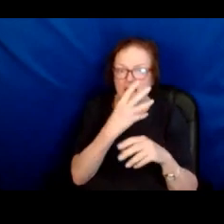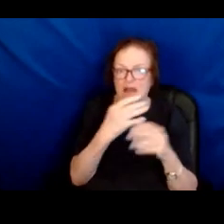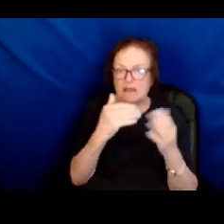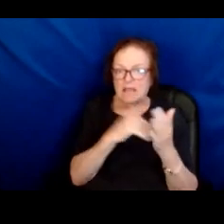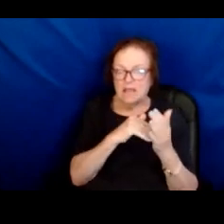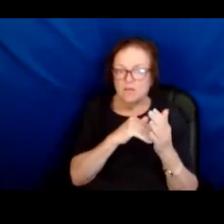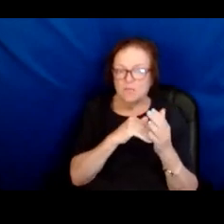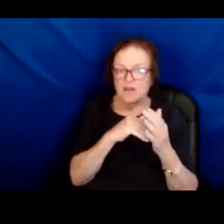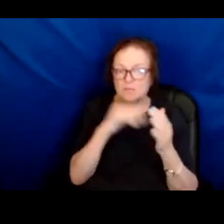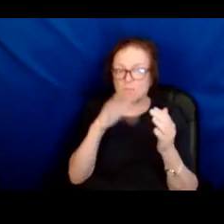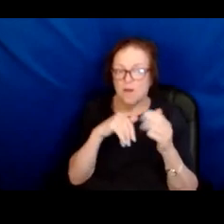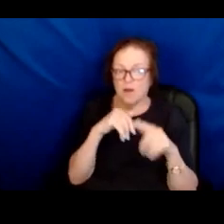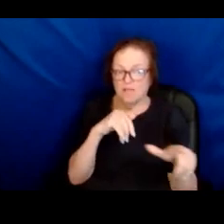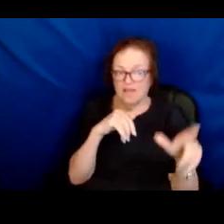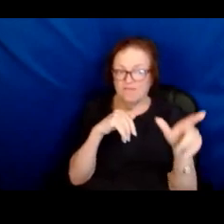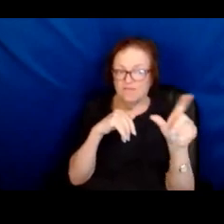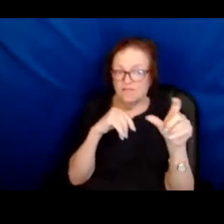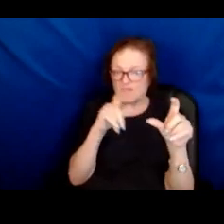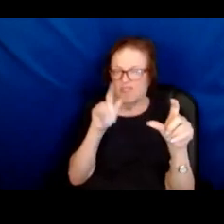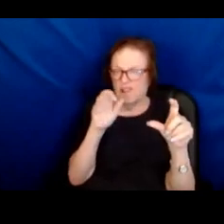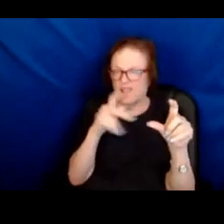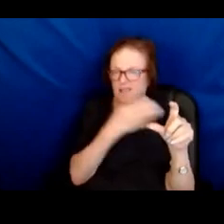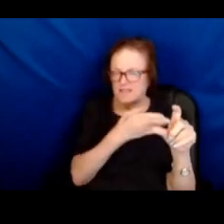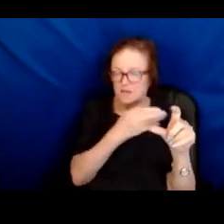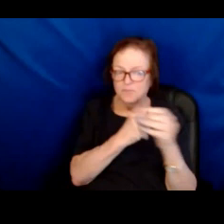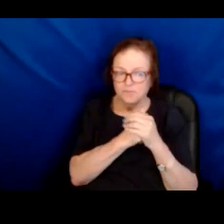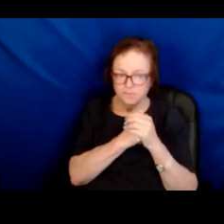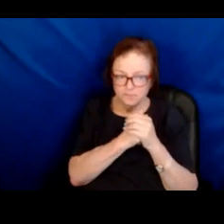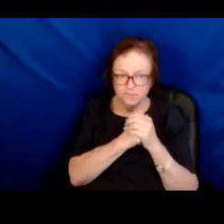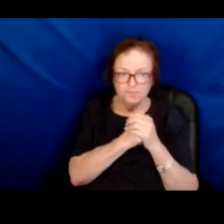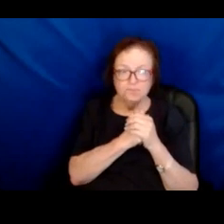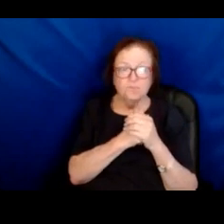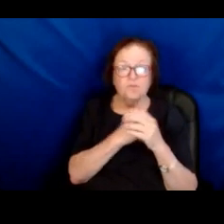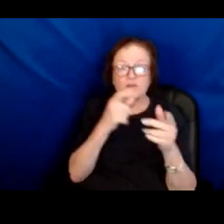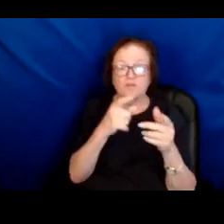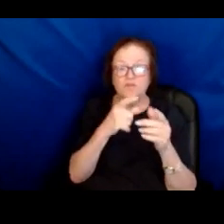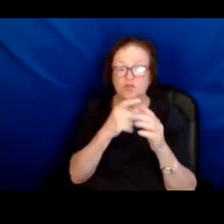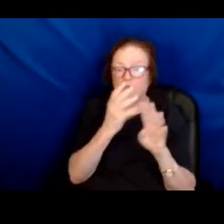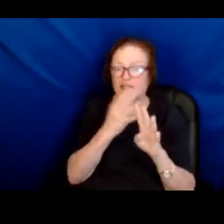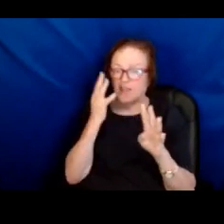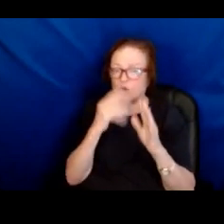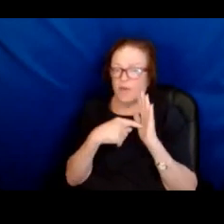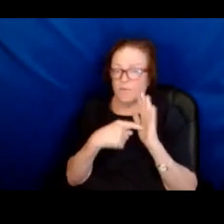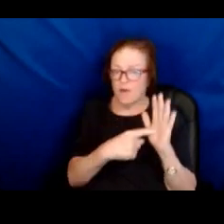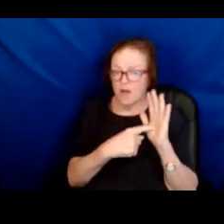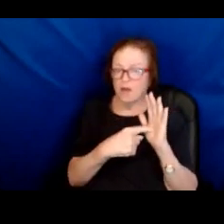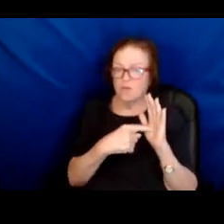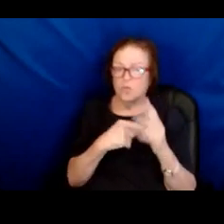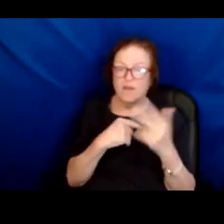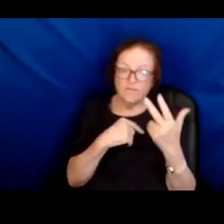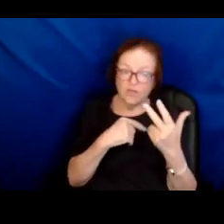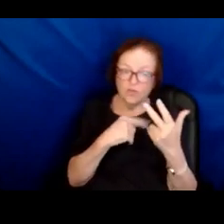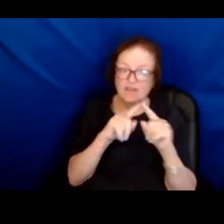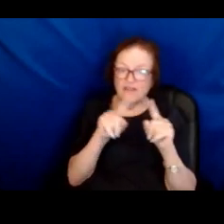in the bottom left corner of this slide. We created a little decision support model. It's a queuing model, and there are 3 different